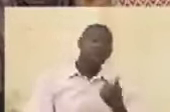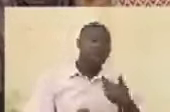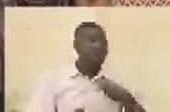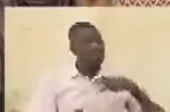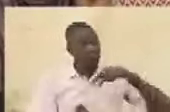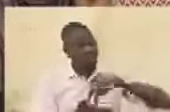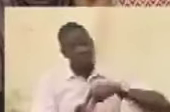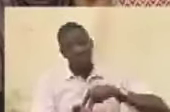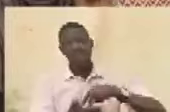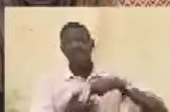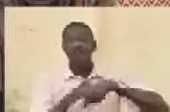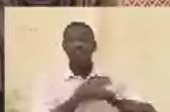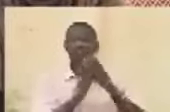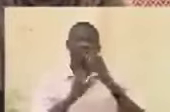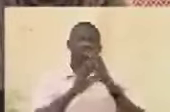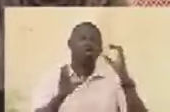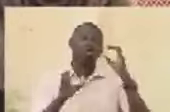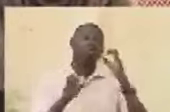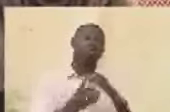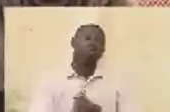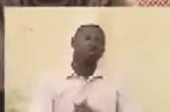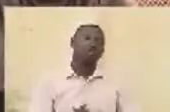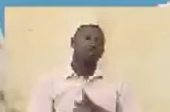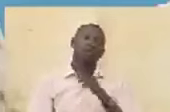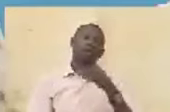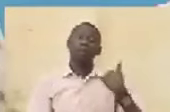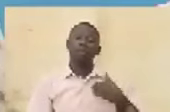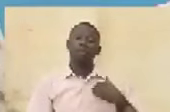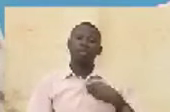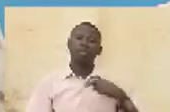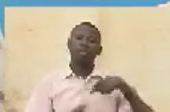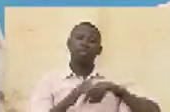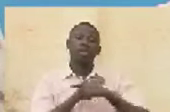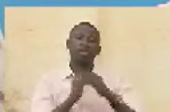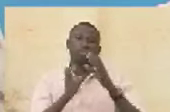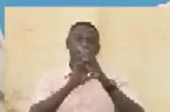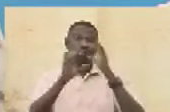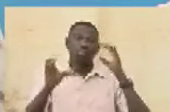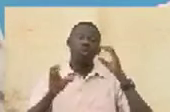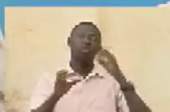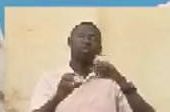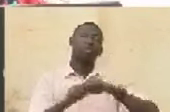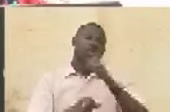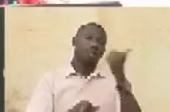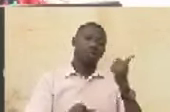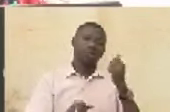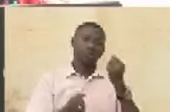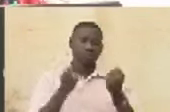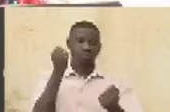bus. The people in these buses and the truck,